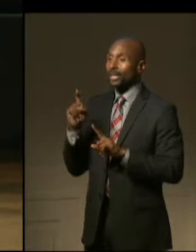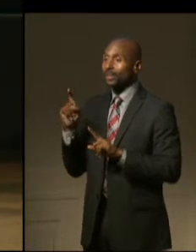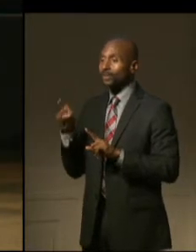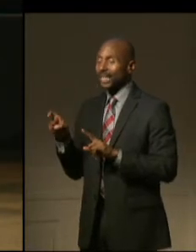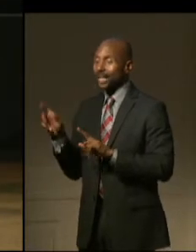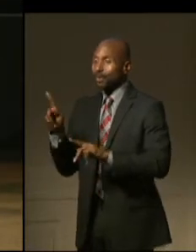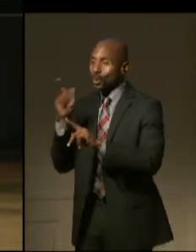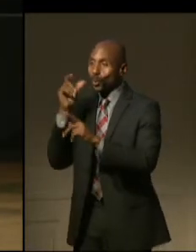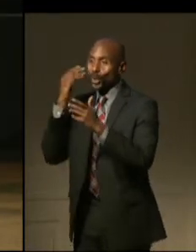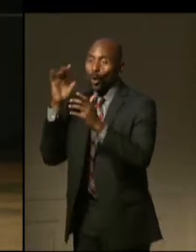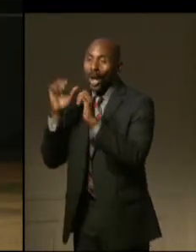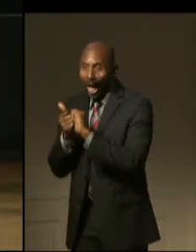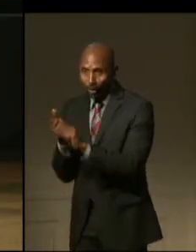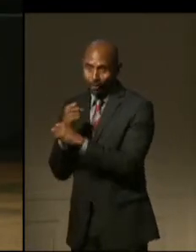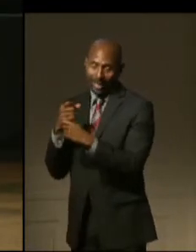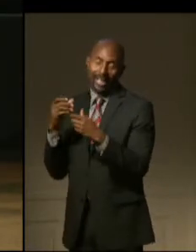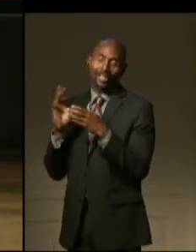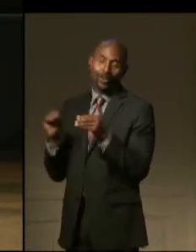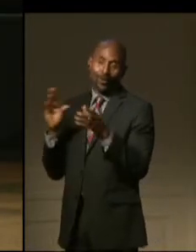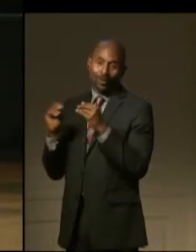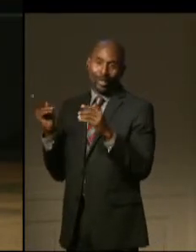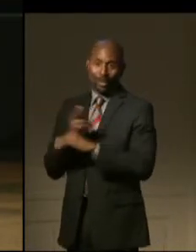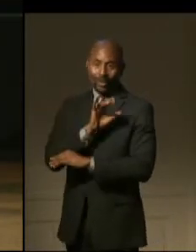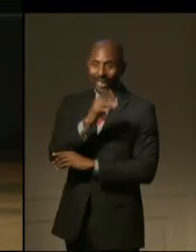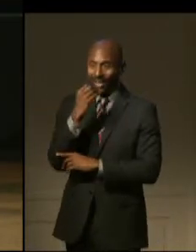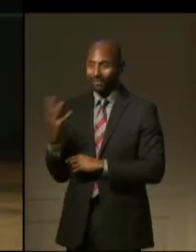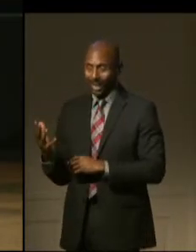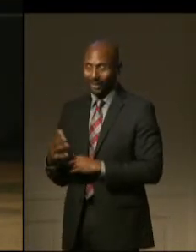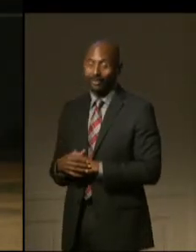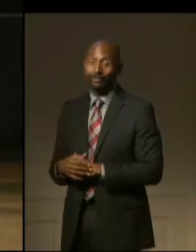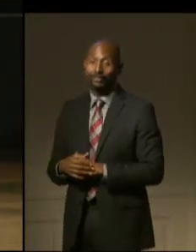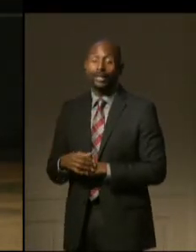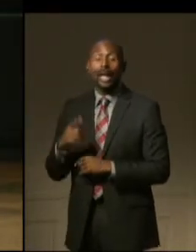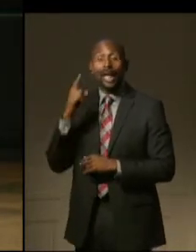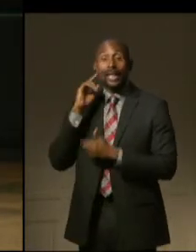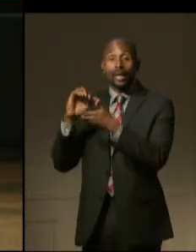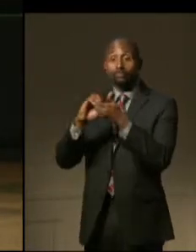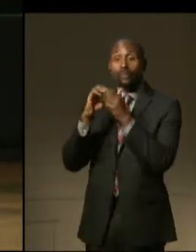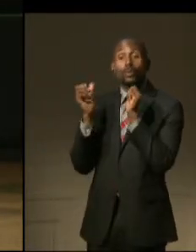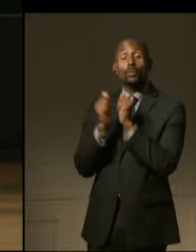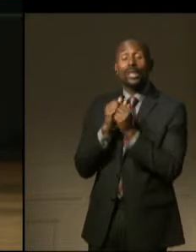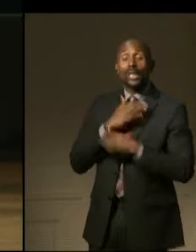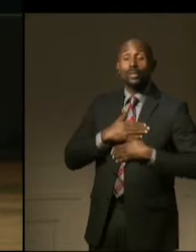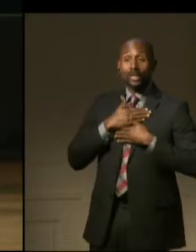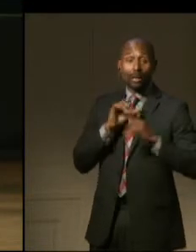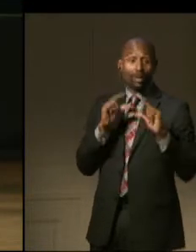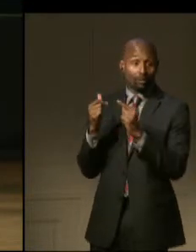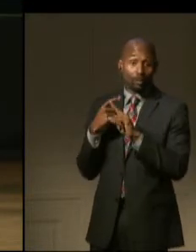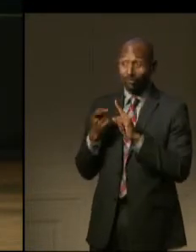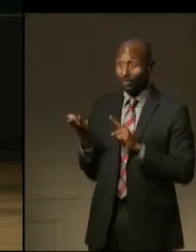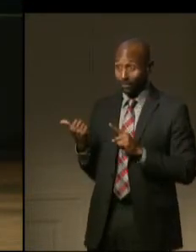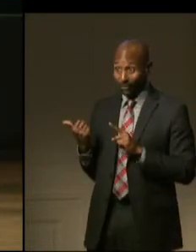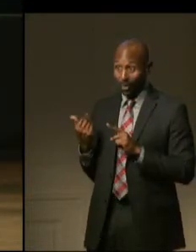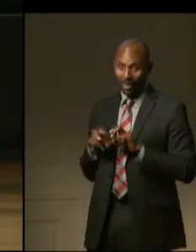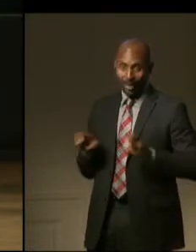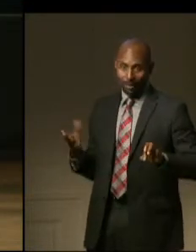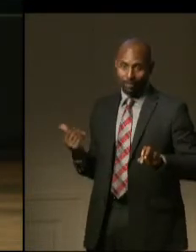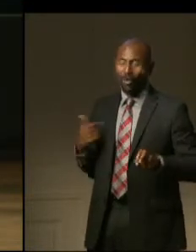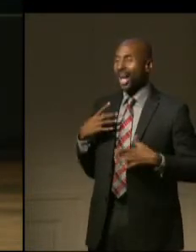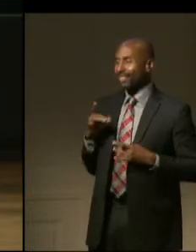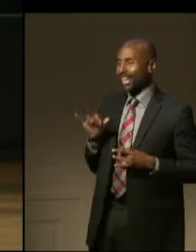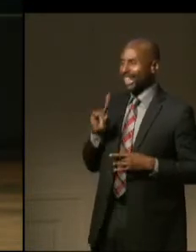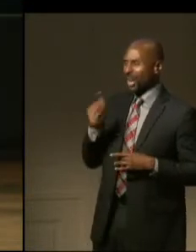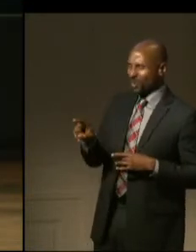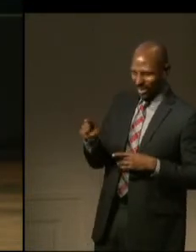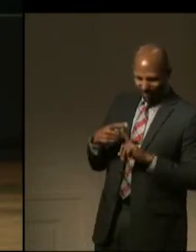that information. And so I think, you know, collaborating with the entertainment crew from earlier would help a lot. I liked that question